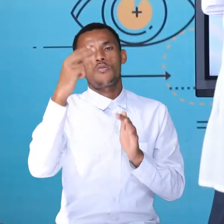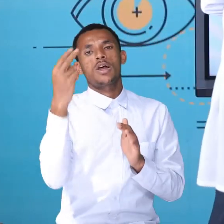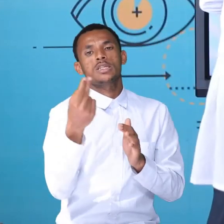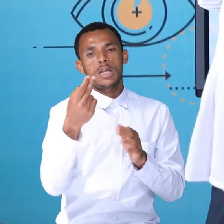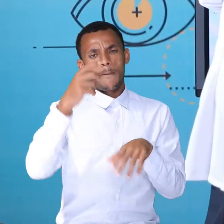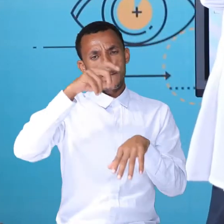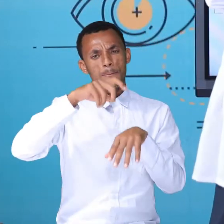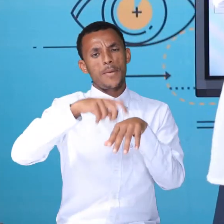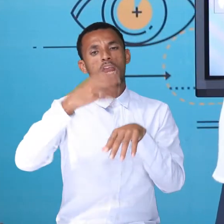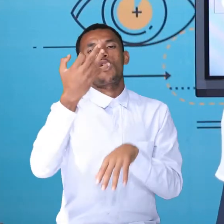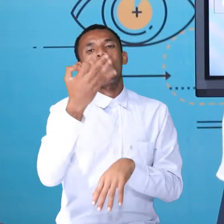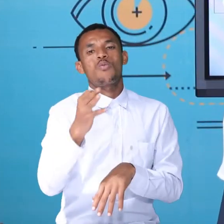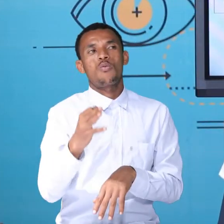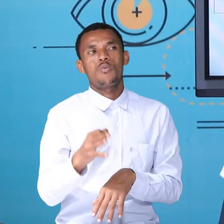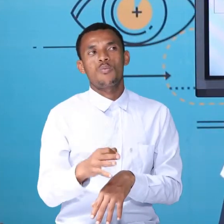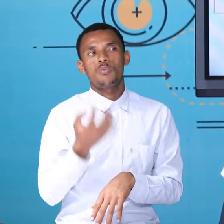period of,